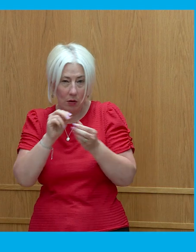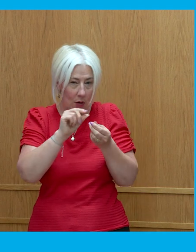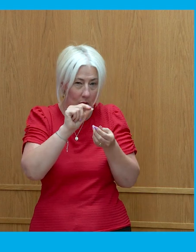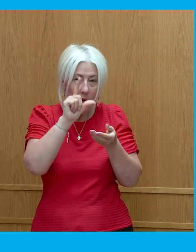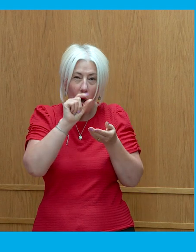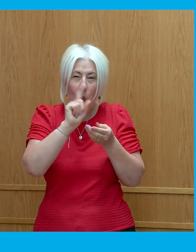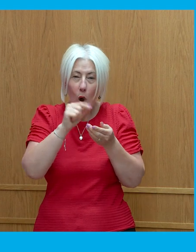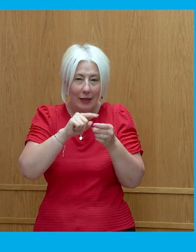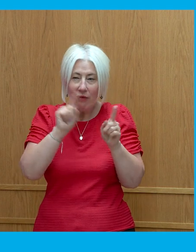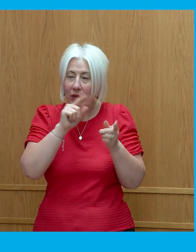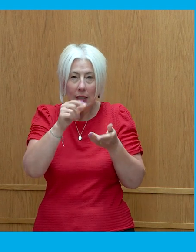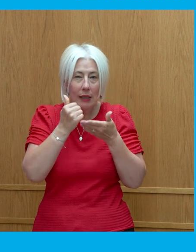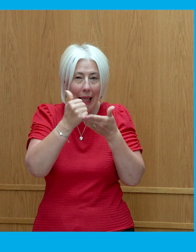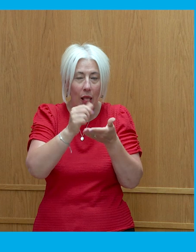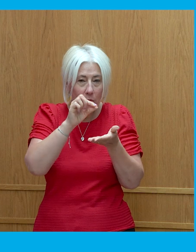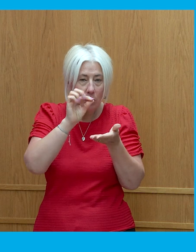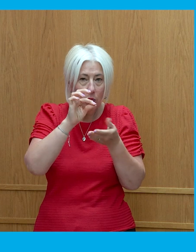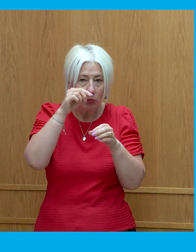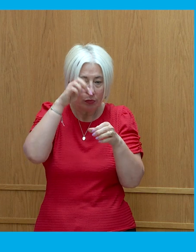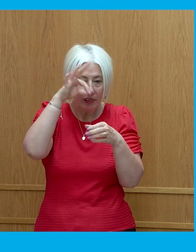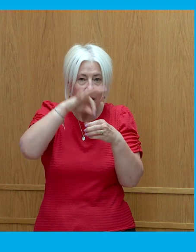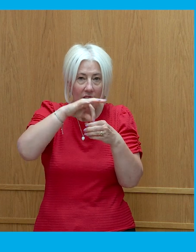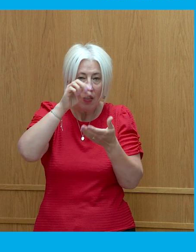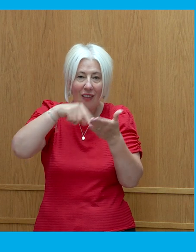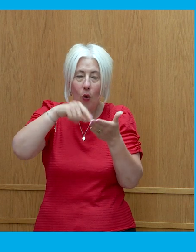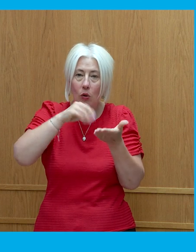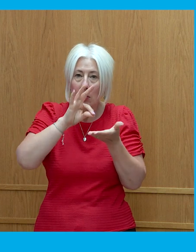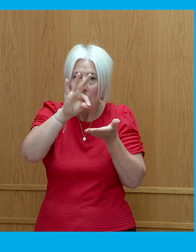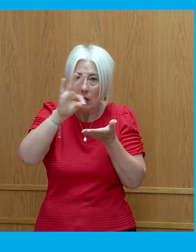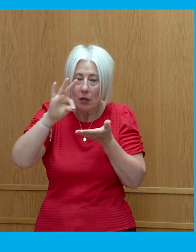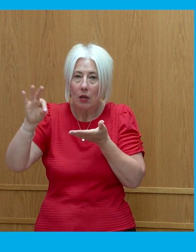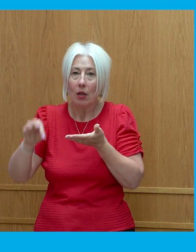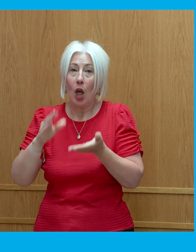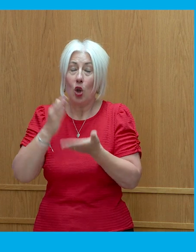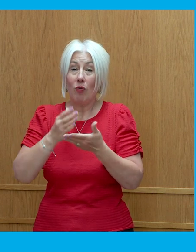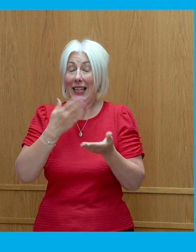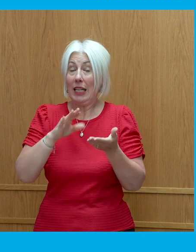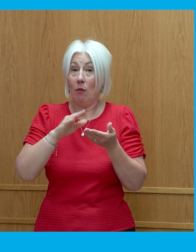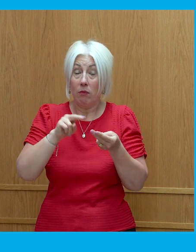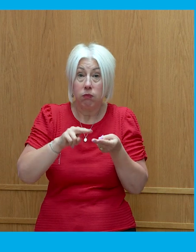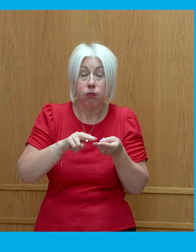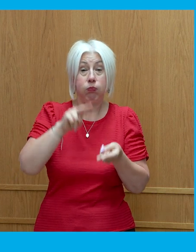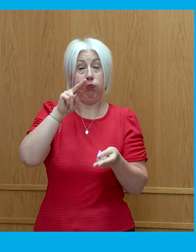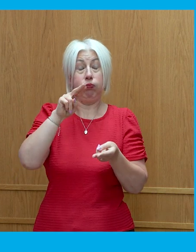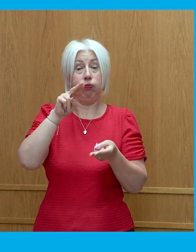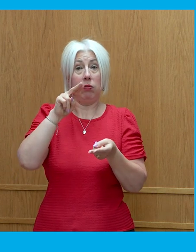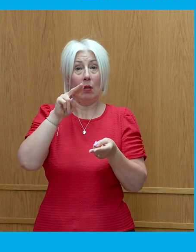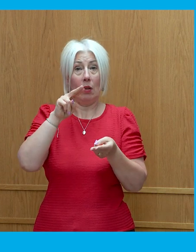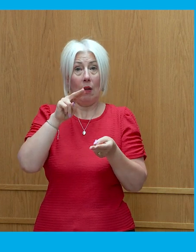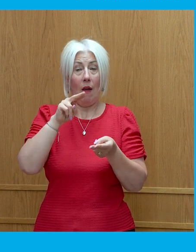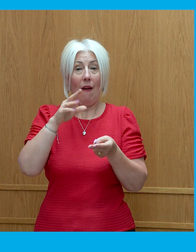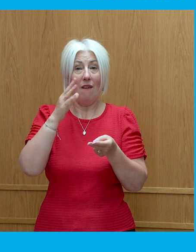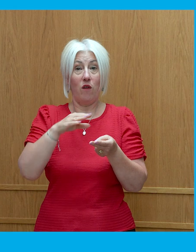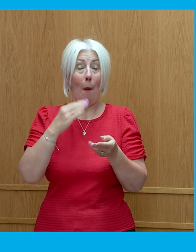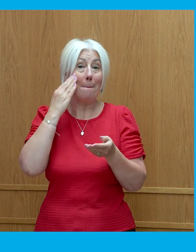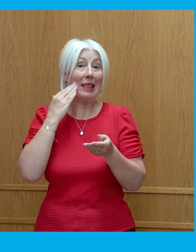from the Democratic side, you need to really get very, very high margins out of the